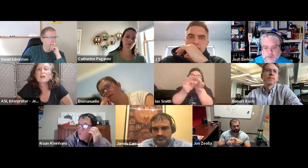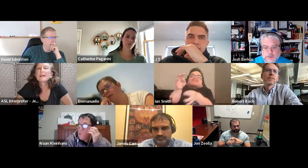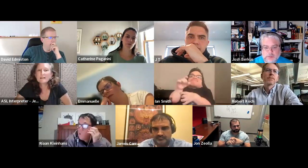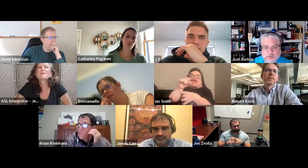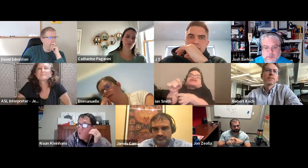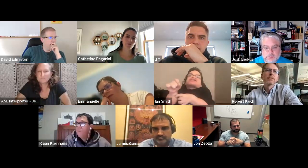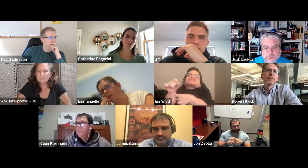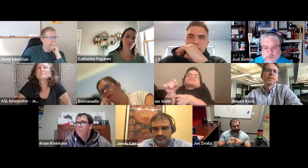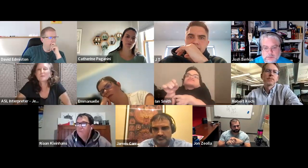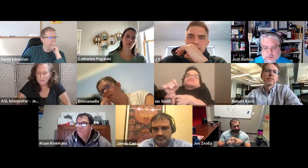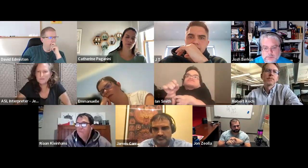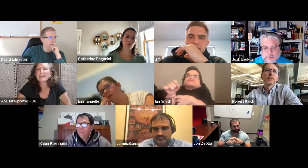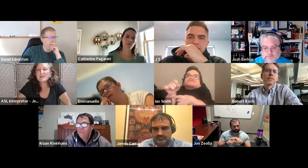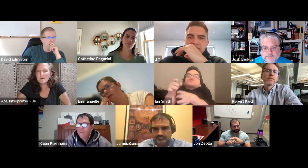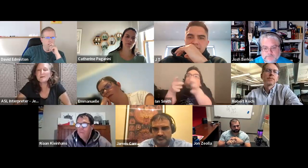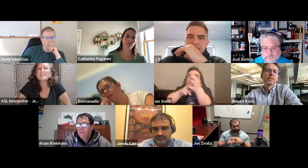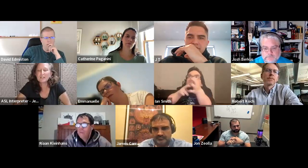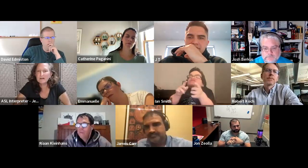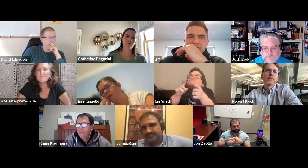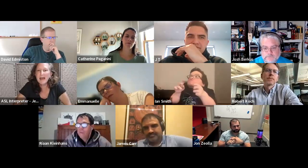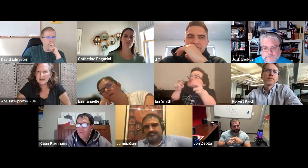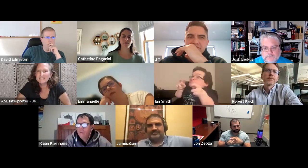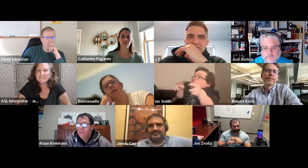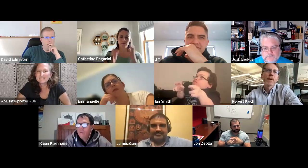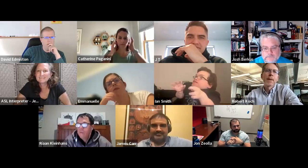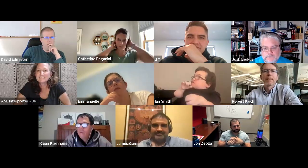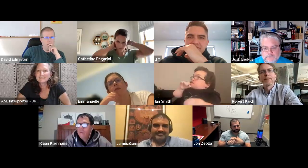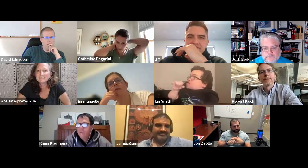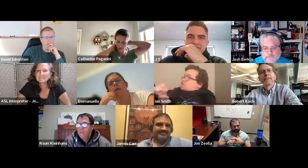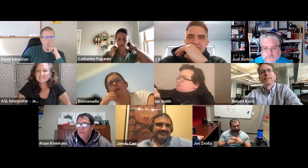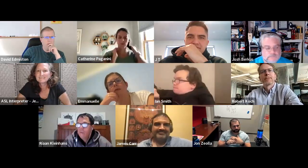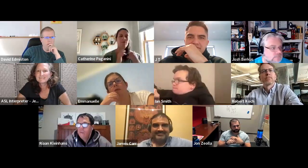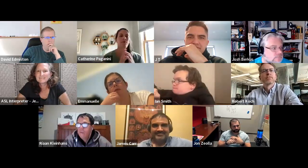We reached critical mass. Thank you. We reached a critical mass.